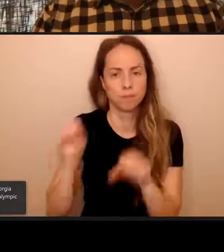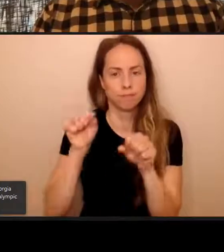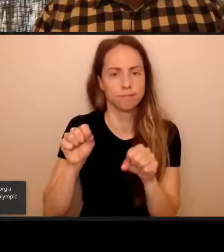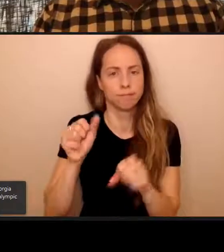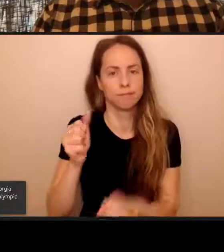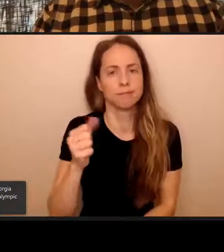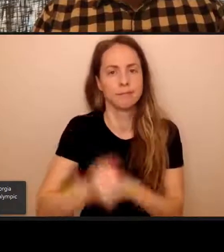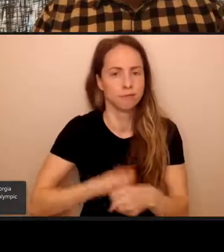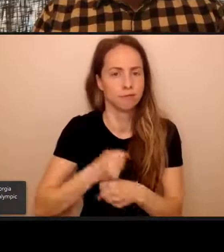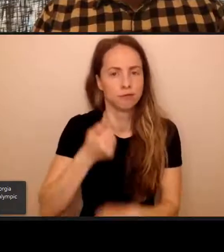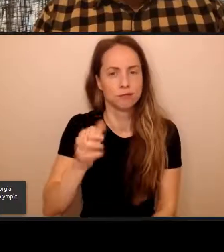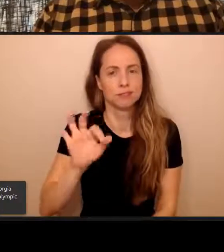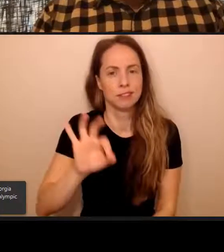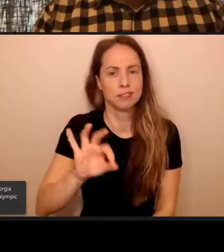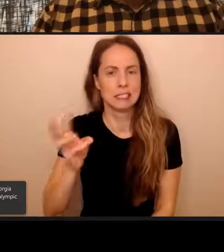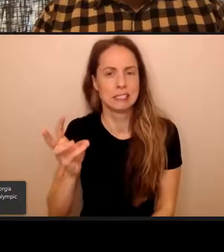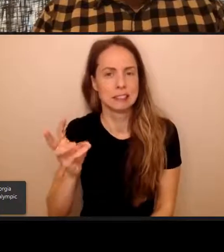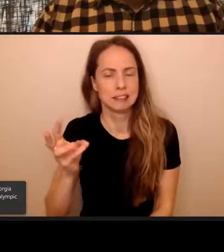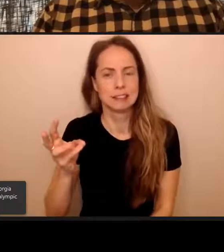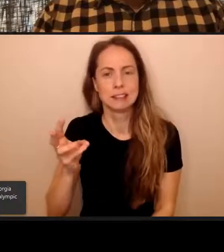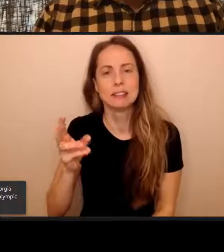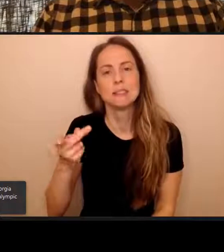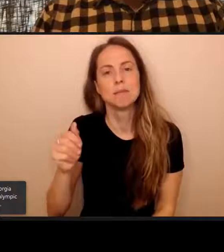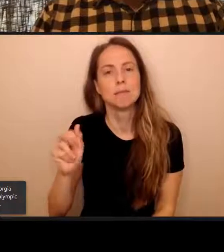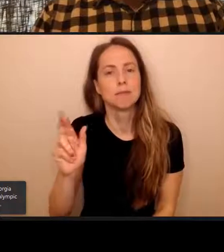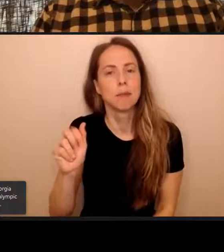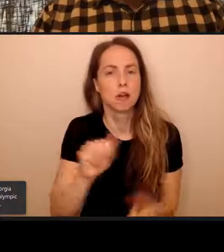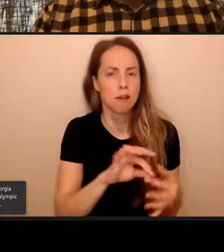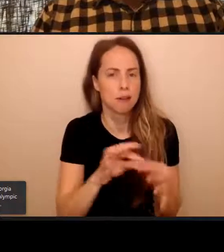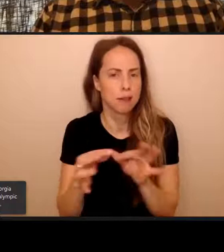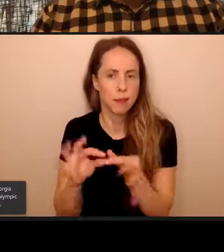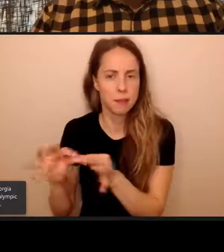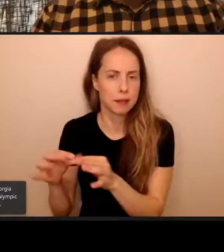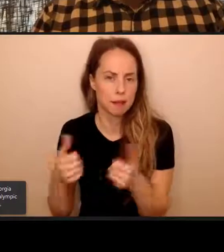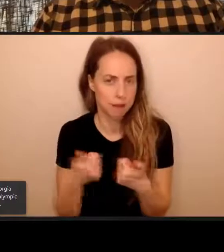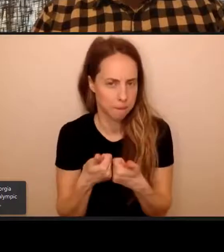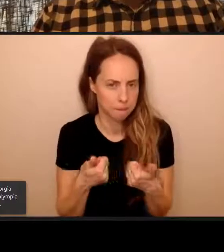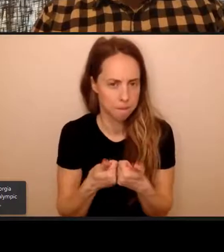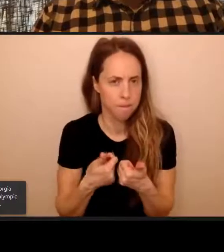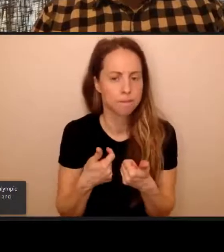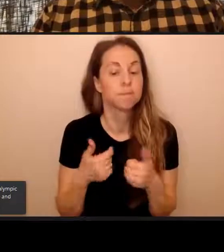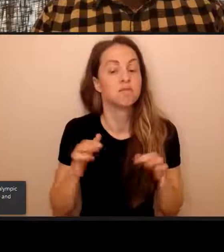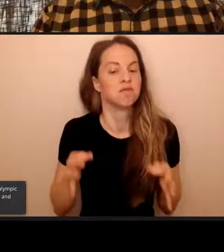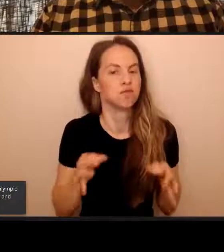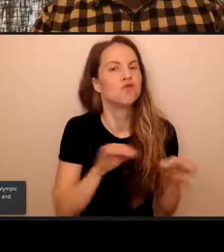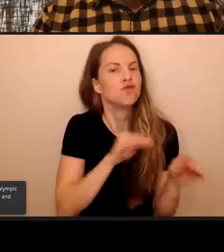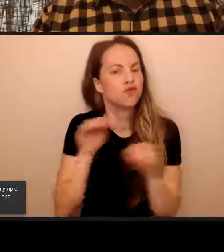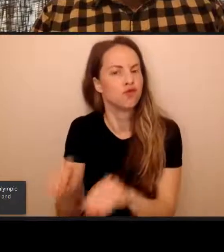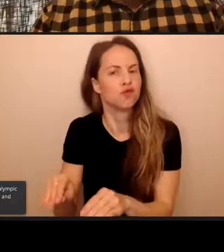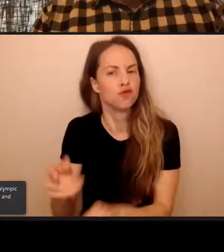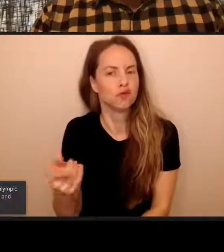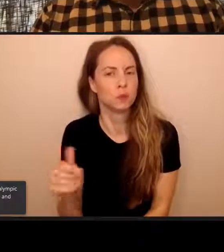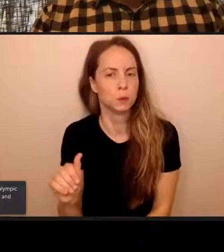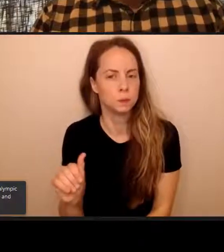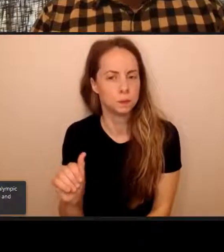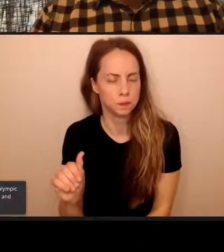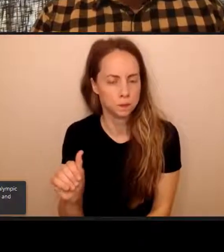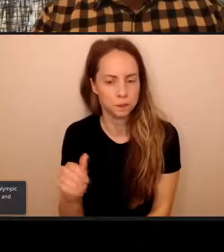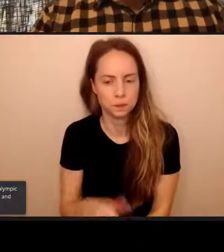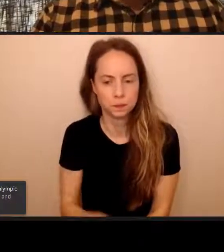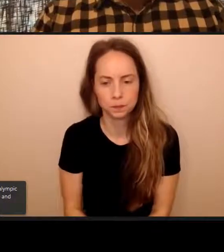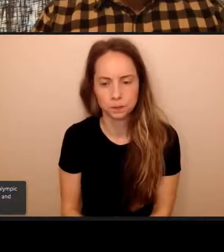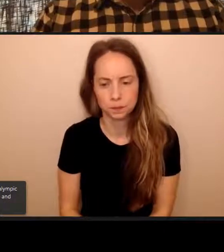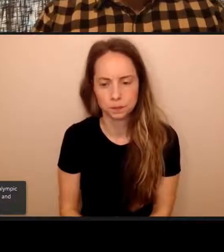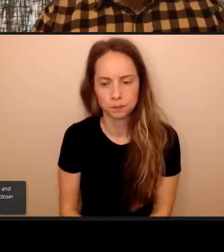Games. So I moved to Georgia. I got a job and moved to Georgia to